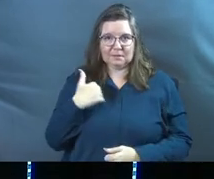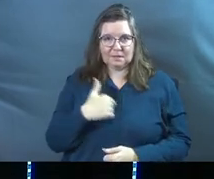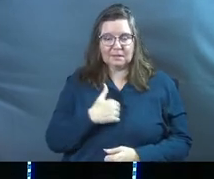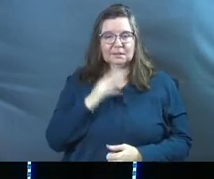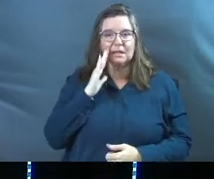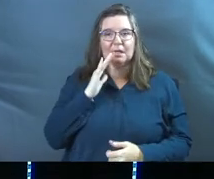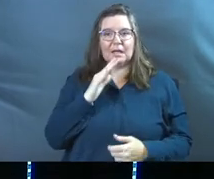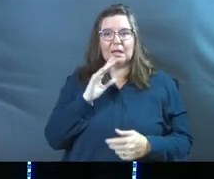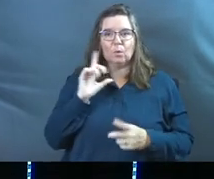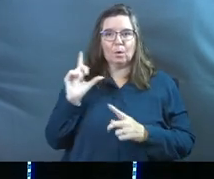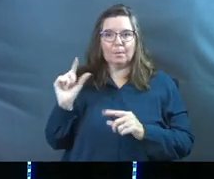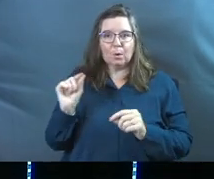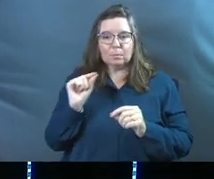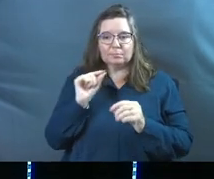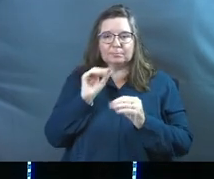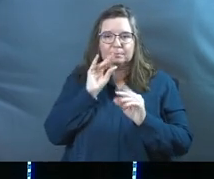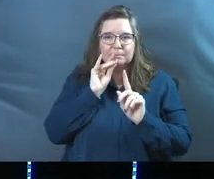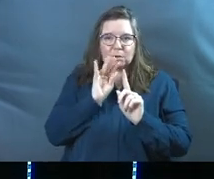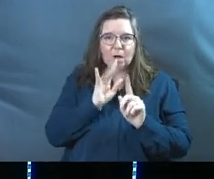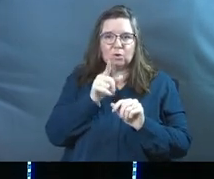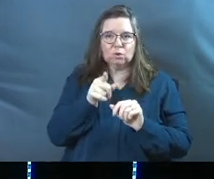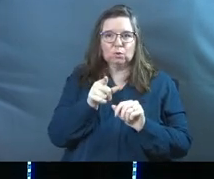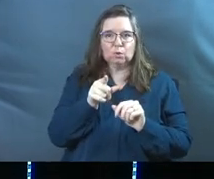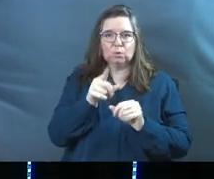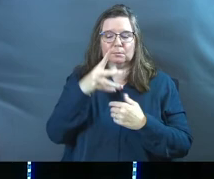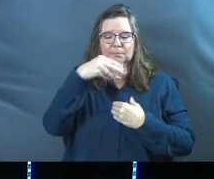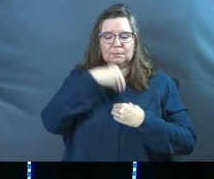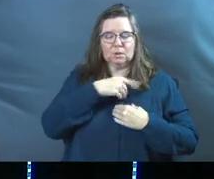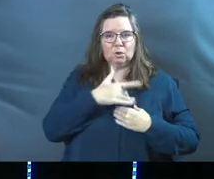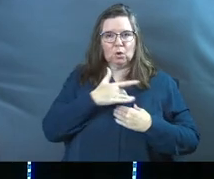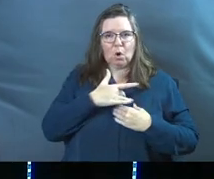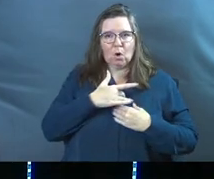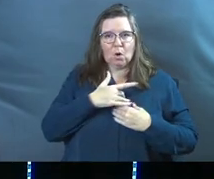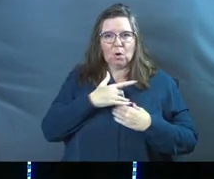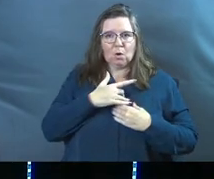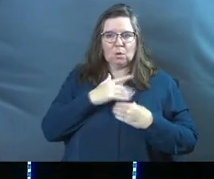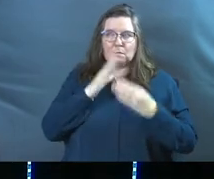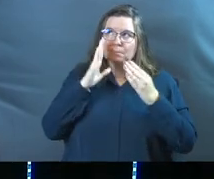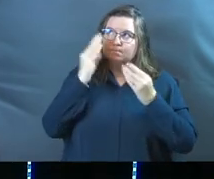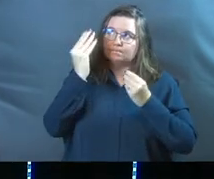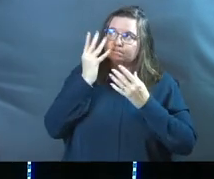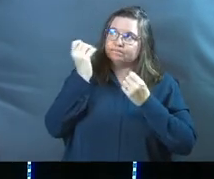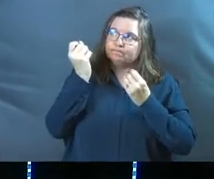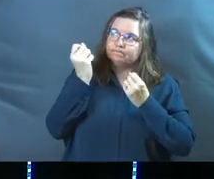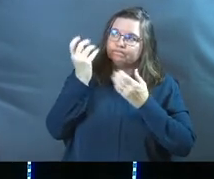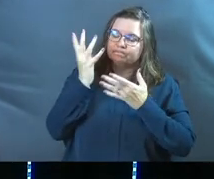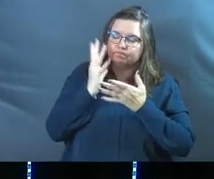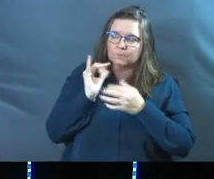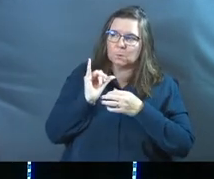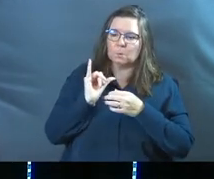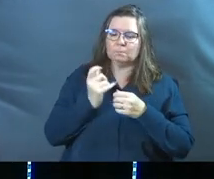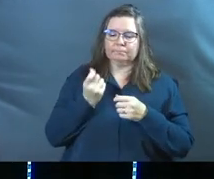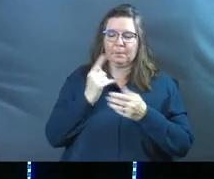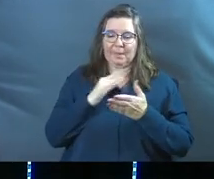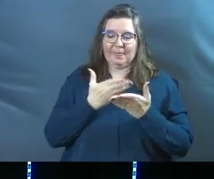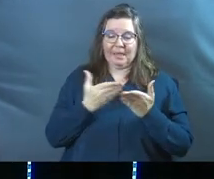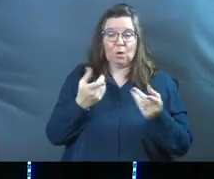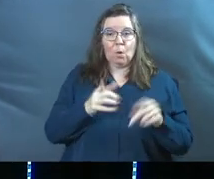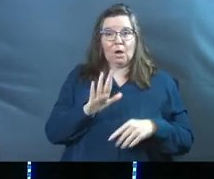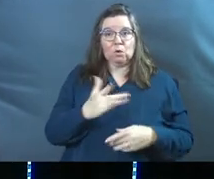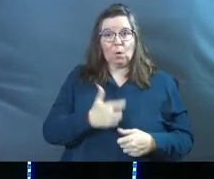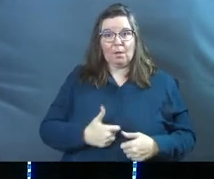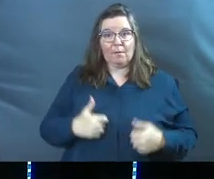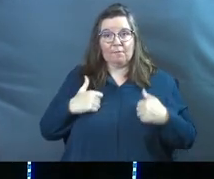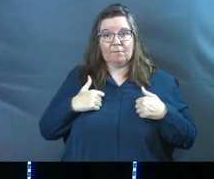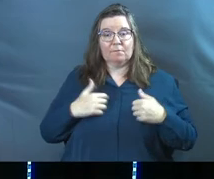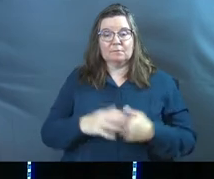and he's going to be whispering to you right now, talking to you, stirring you, nudging you about that particular thing going on in